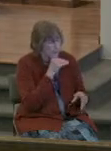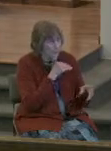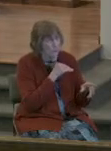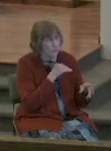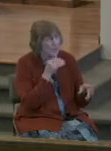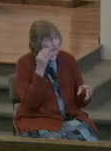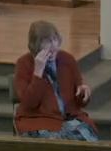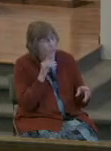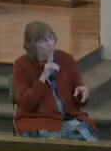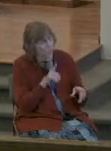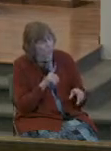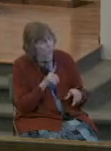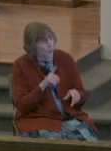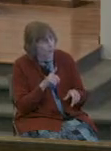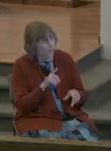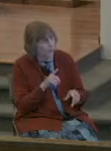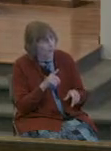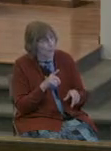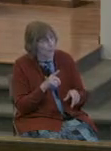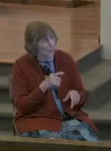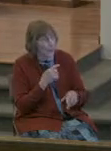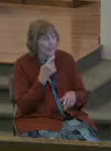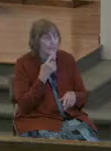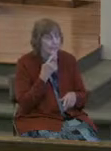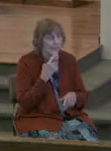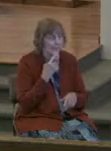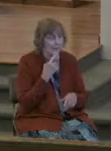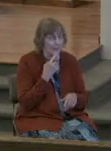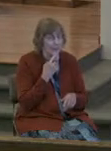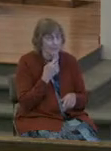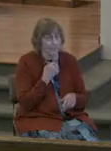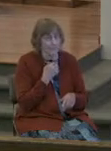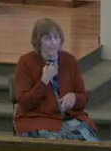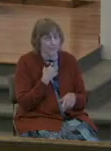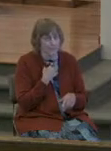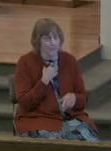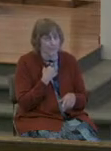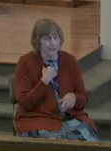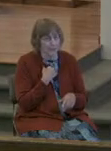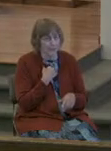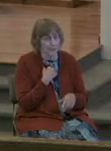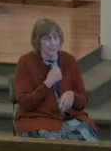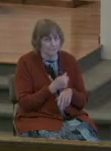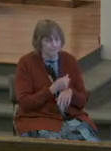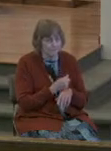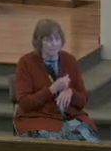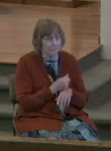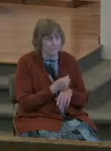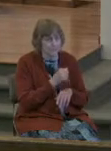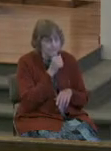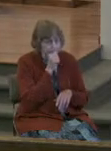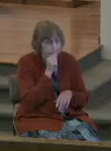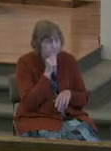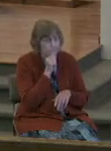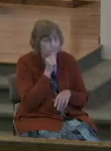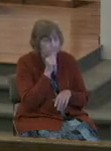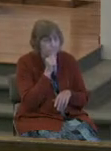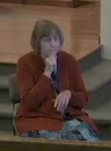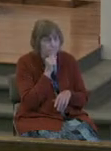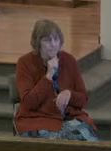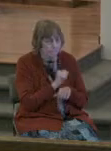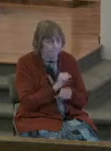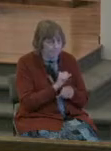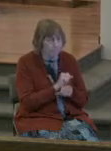know truth. He says, "And hast borne and hast patience, and for my name's sake hast